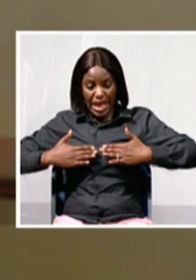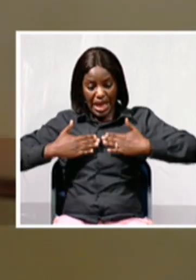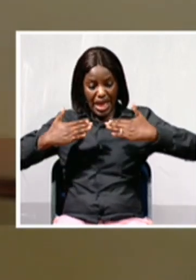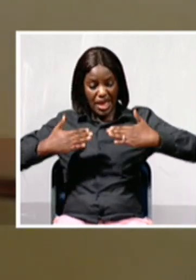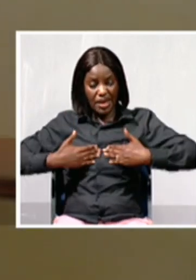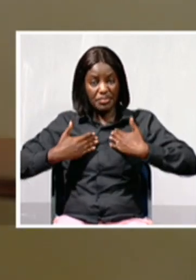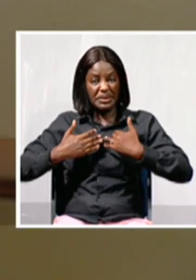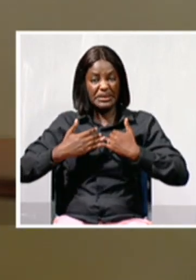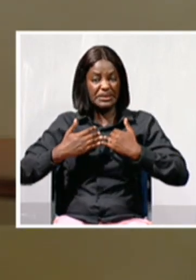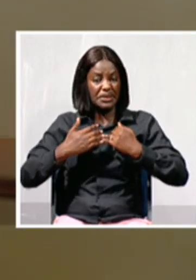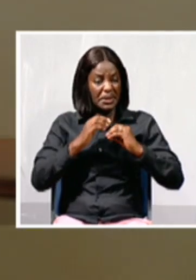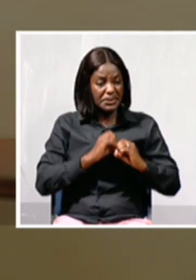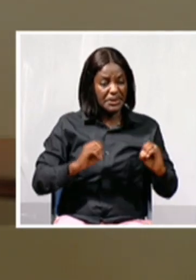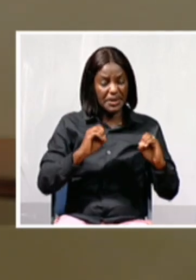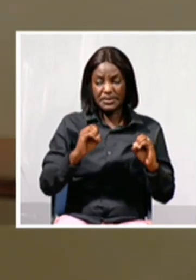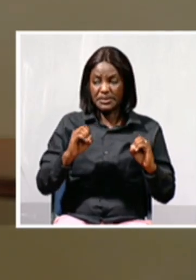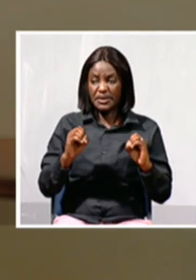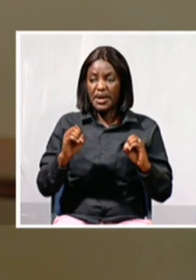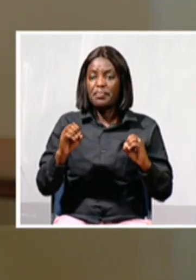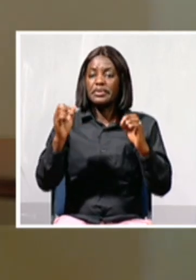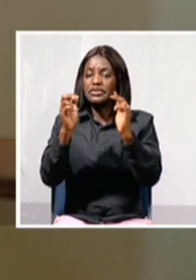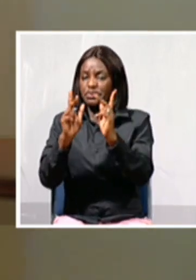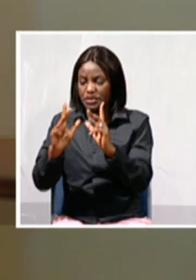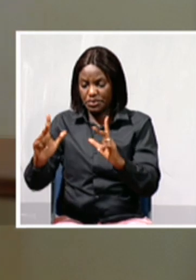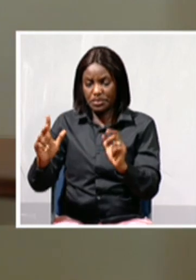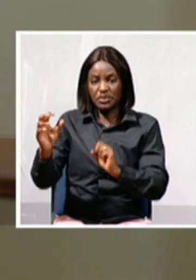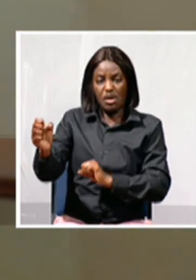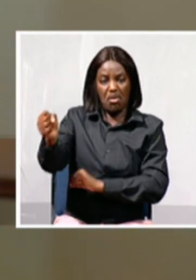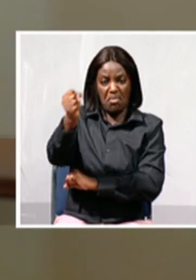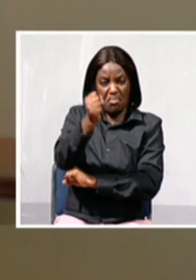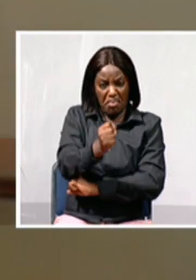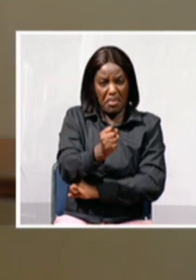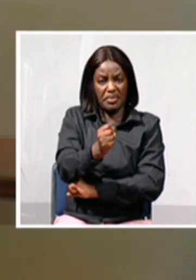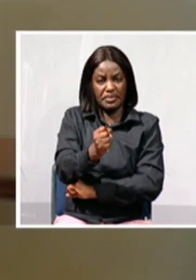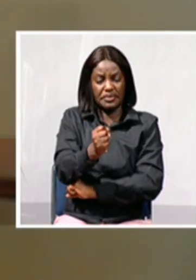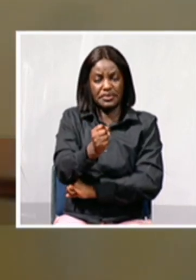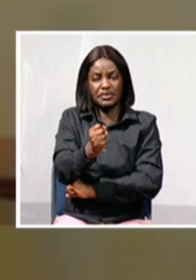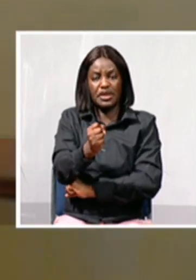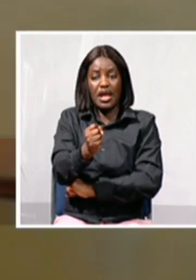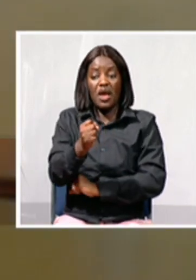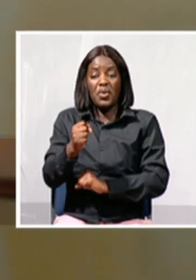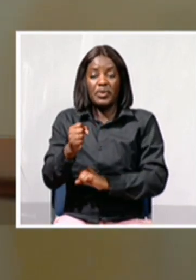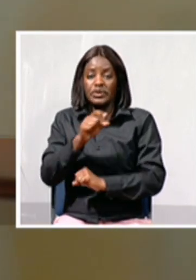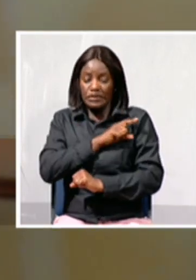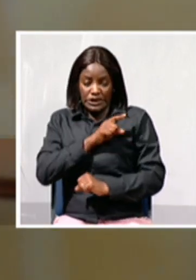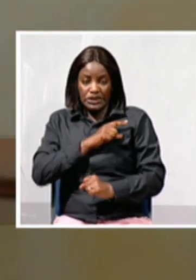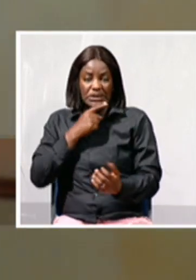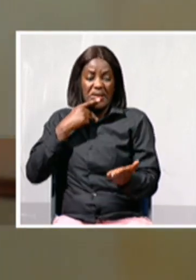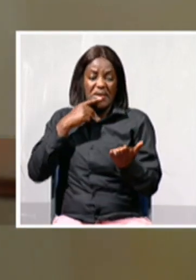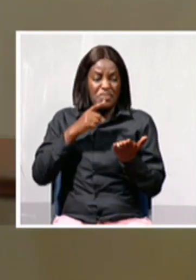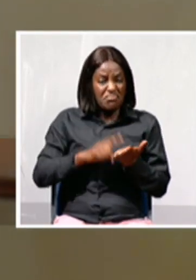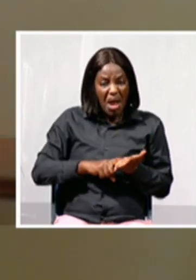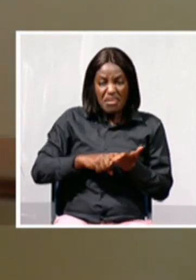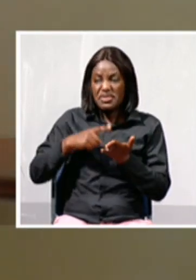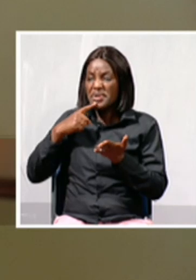political parties or the individuals that are there because they are making promises that they are not fulfilling, why are